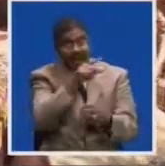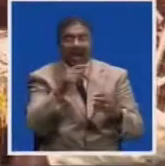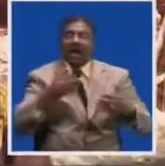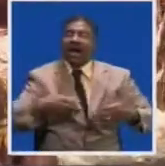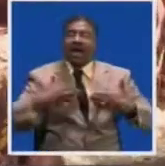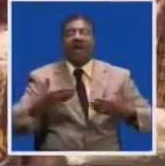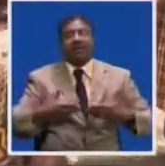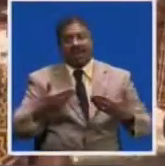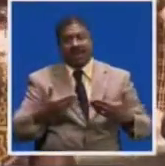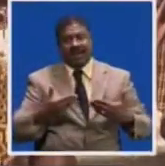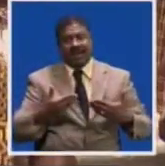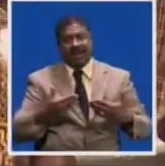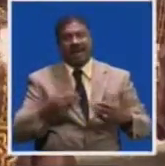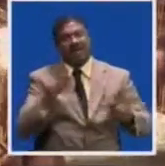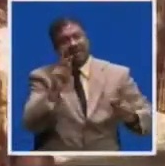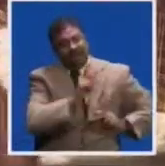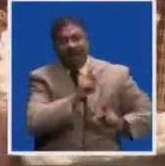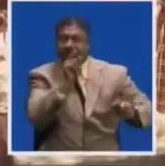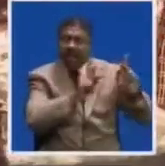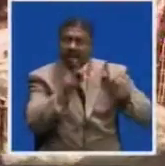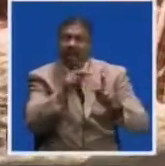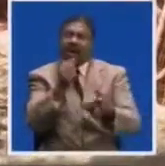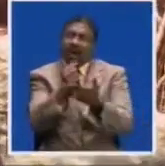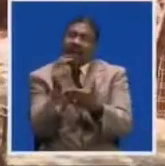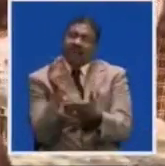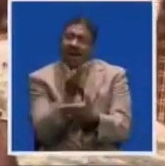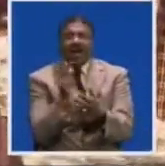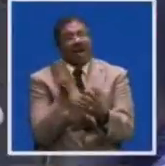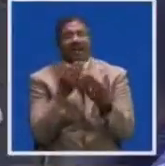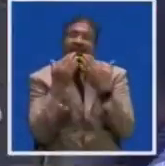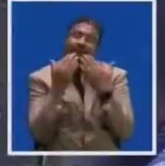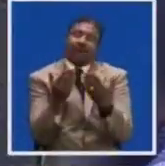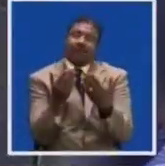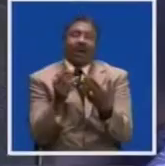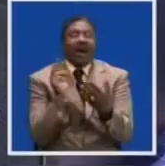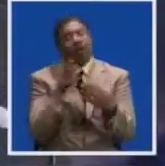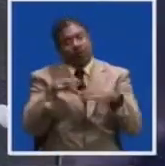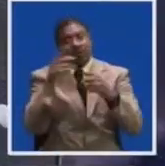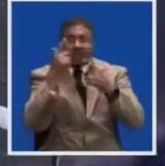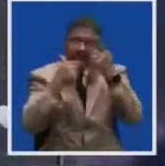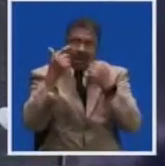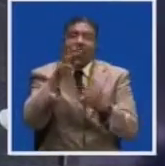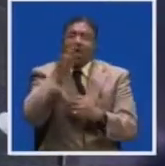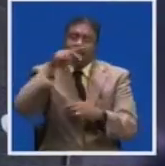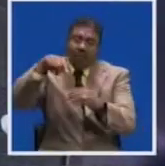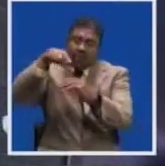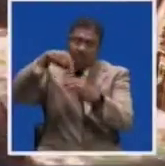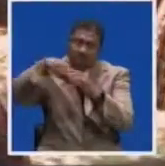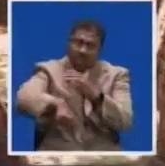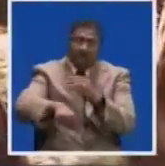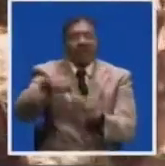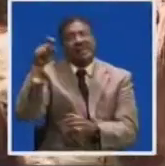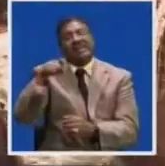that well-wishers are coming on board to help us. We are still crying. We need a borehole for us to start using